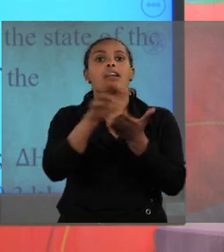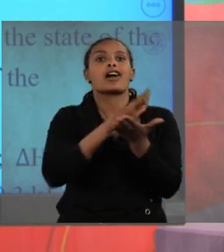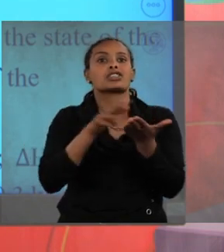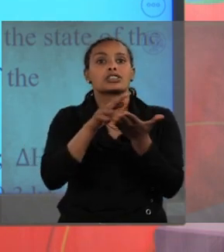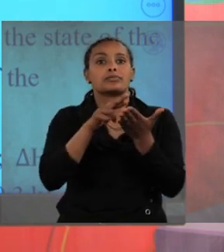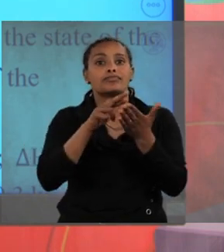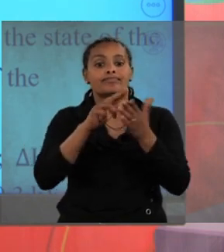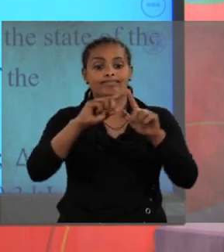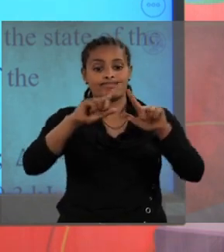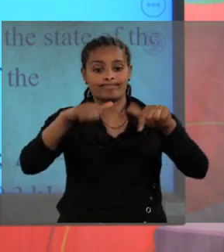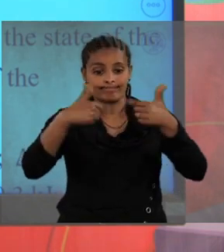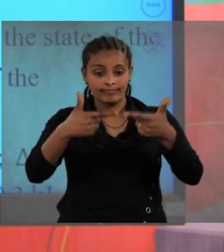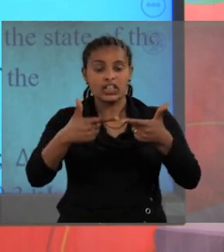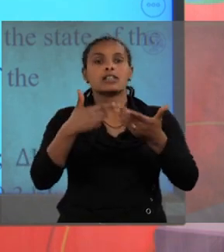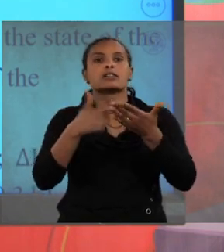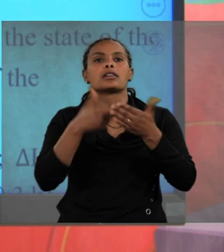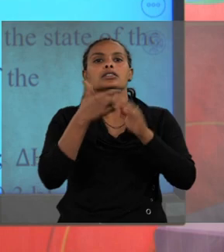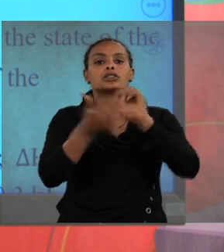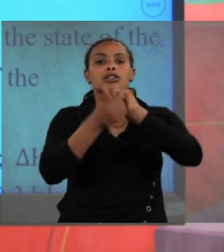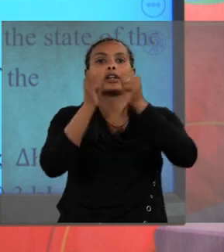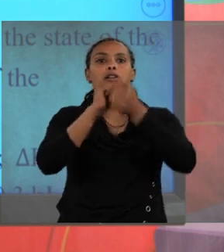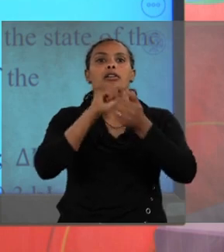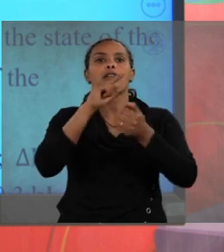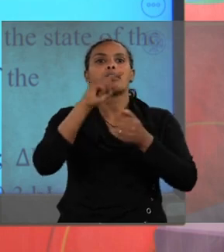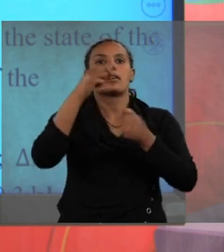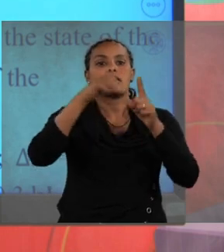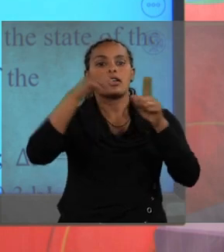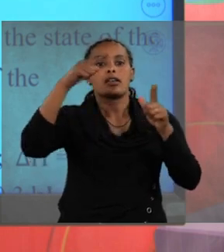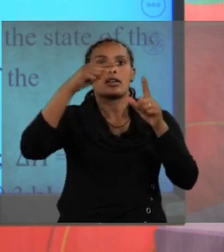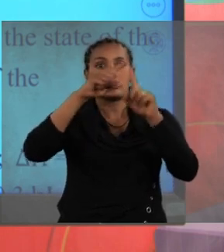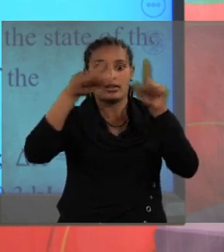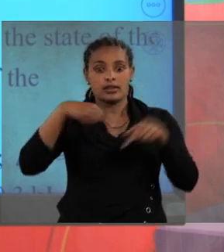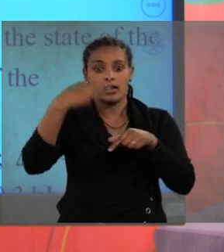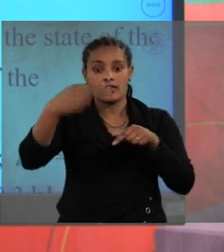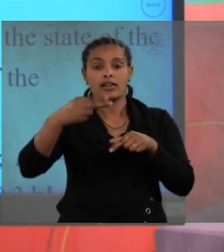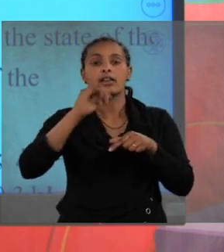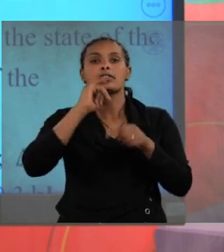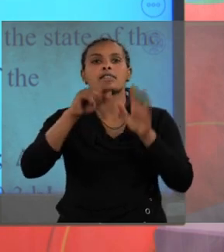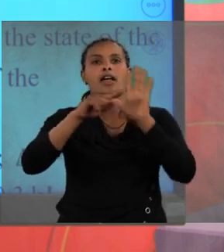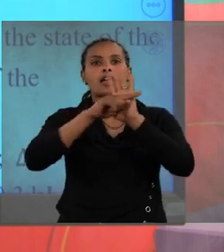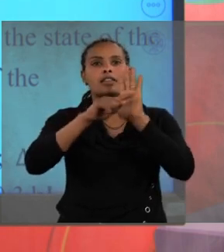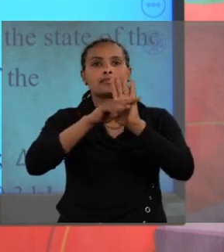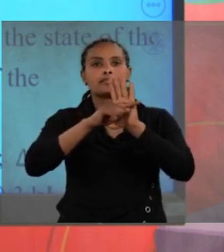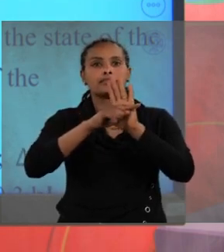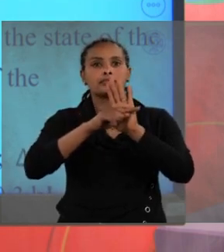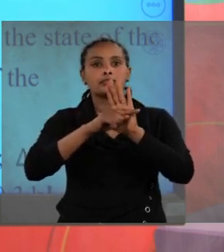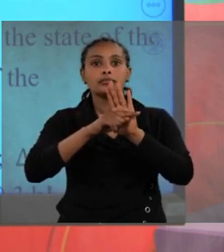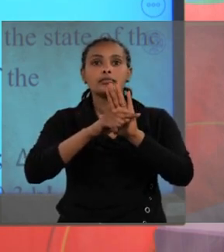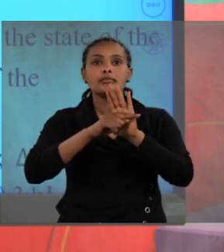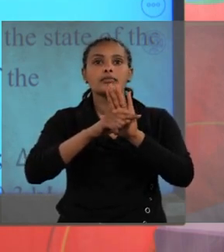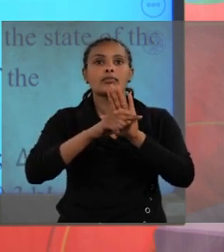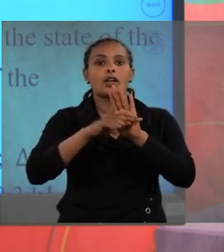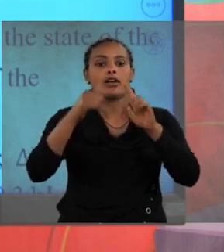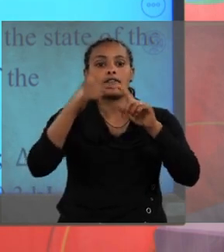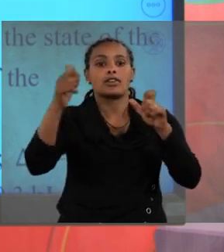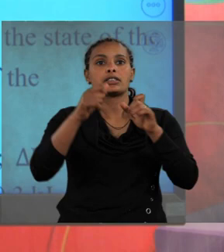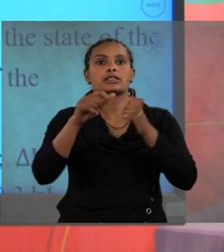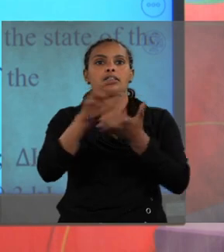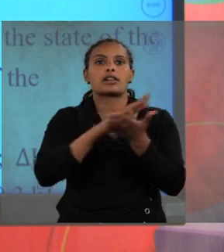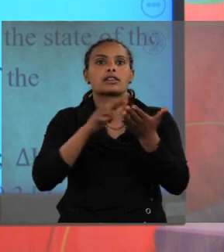reaction, then the change in enthalpy is the negative of this. The reverse reaction